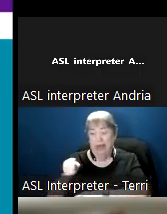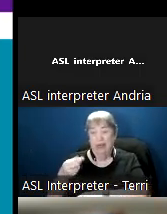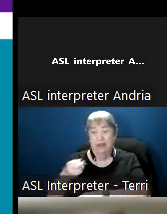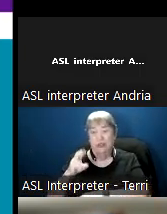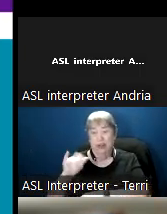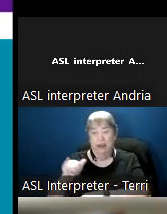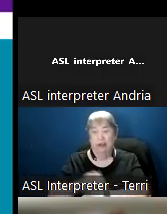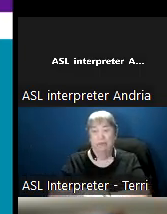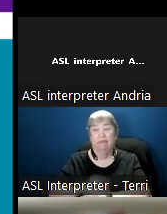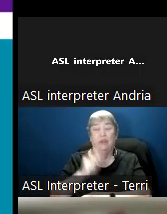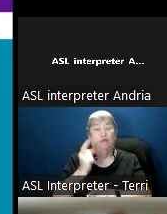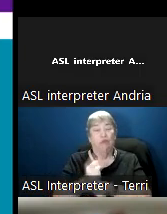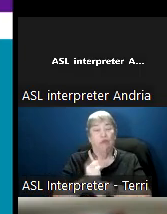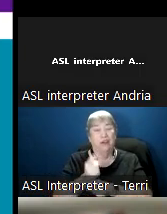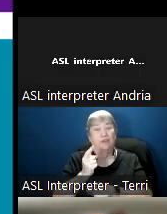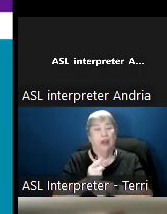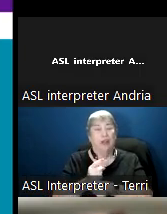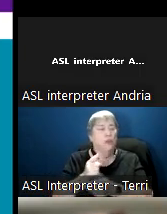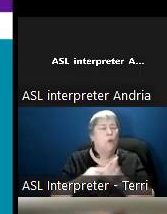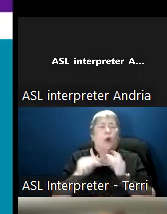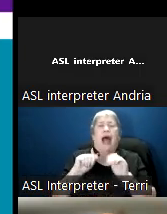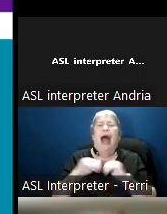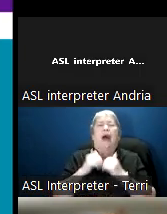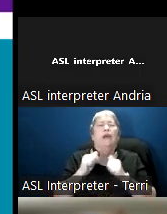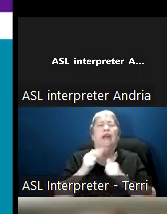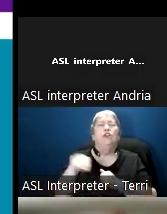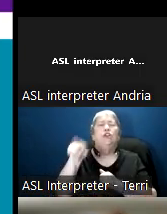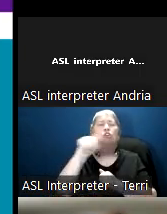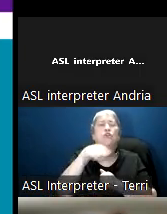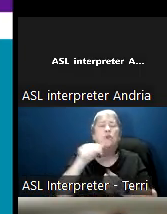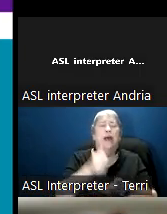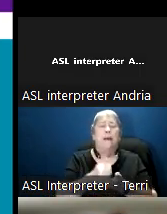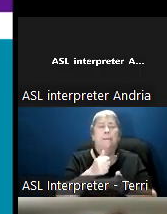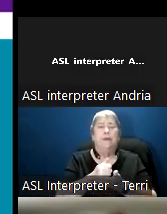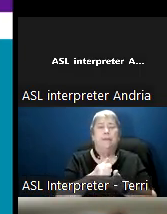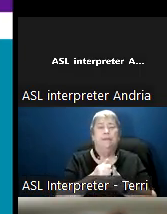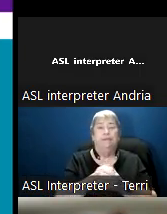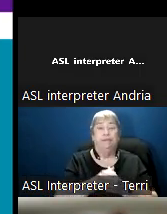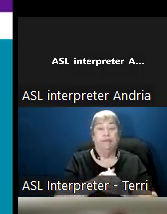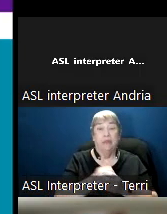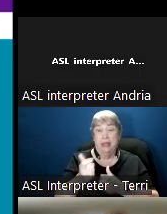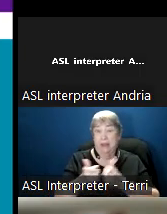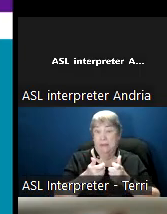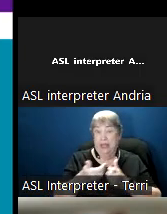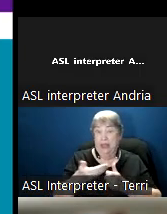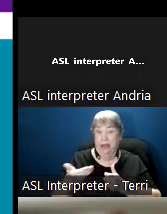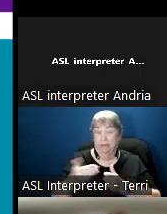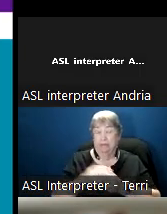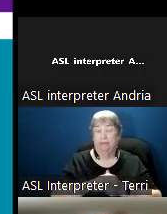yeah. So what can you do to help? Here's the big thing. That whole thing